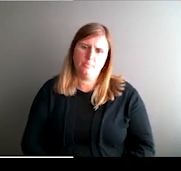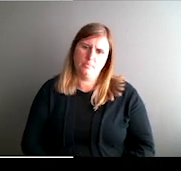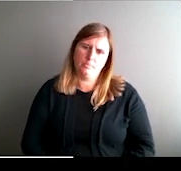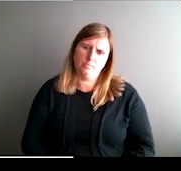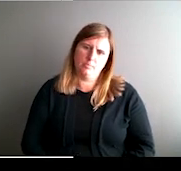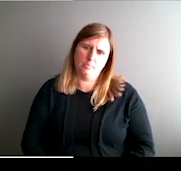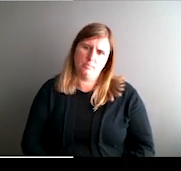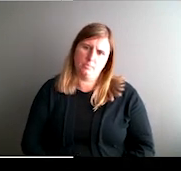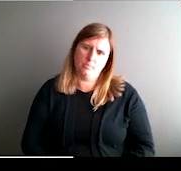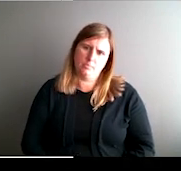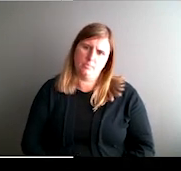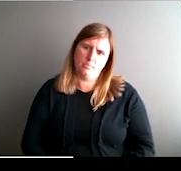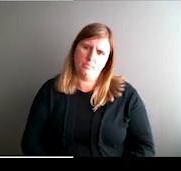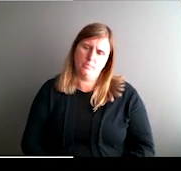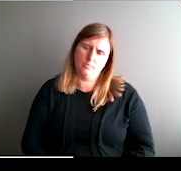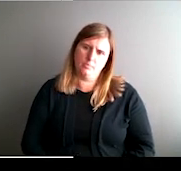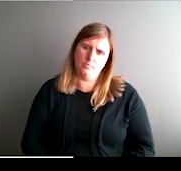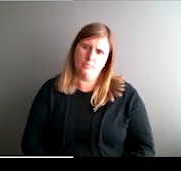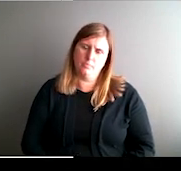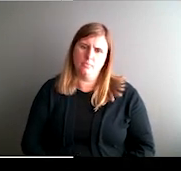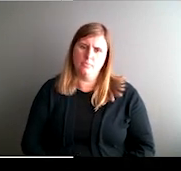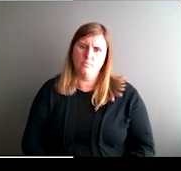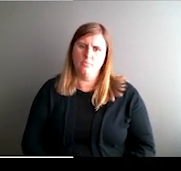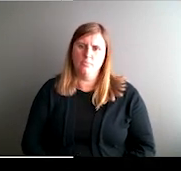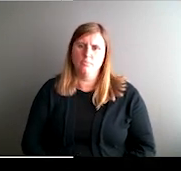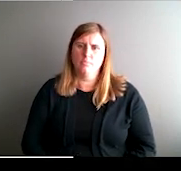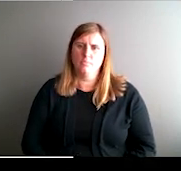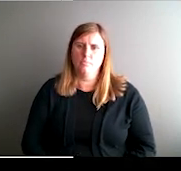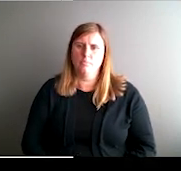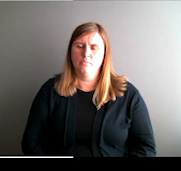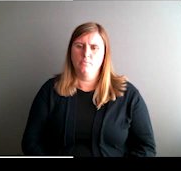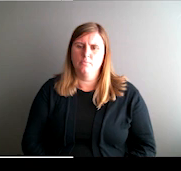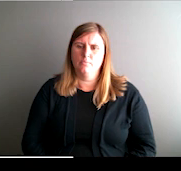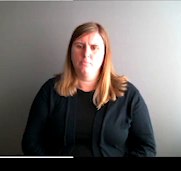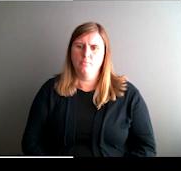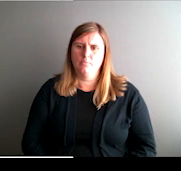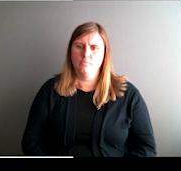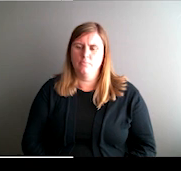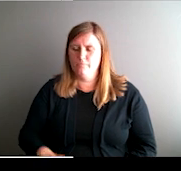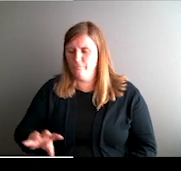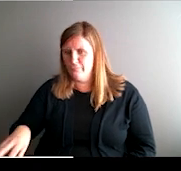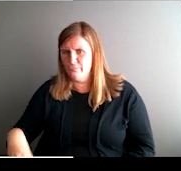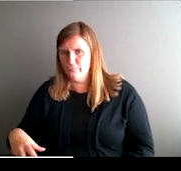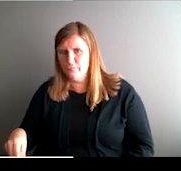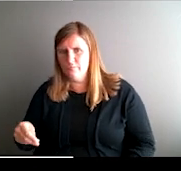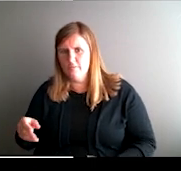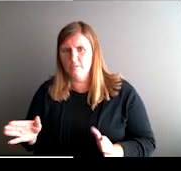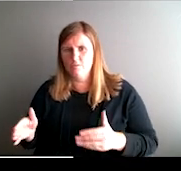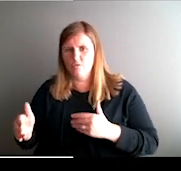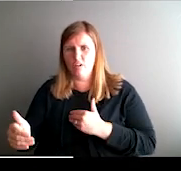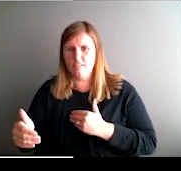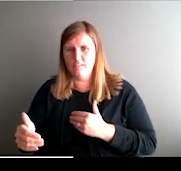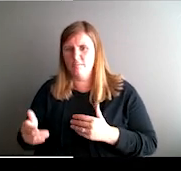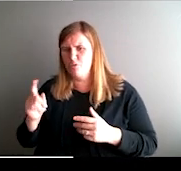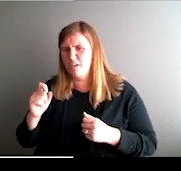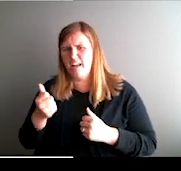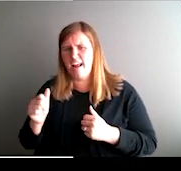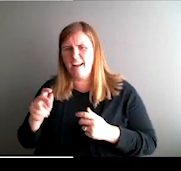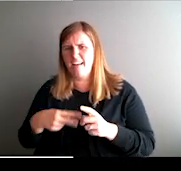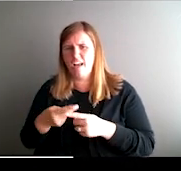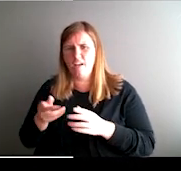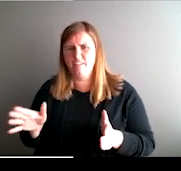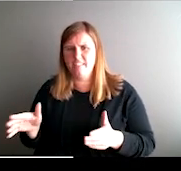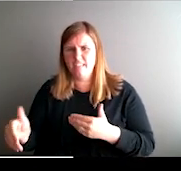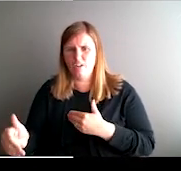are essentially reaching down into your milk crate, I think is the first one I said, but it could be any